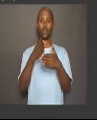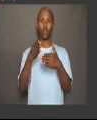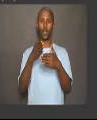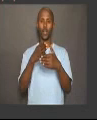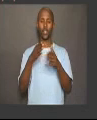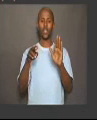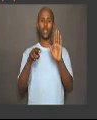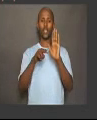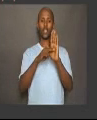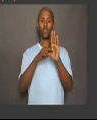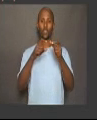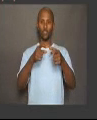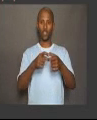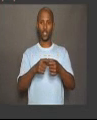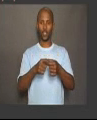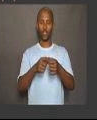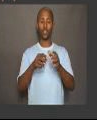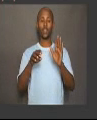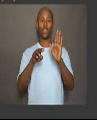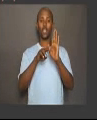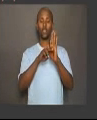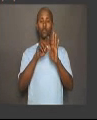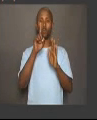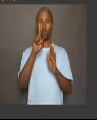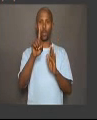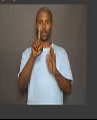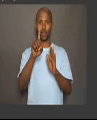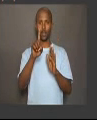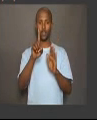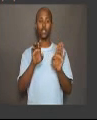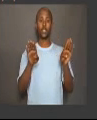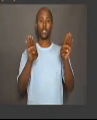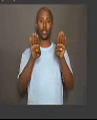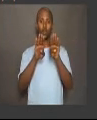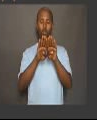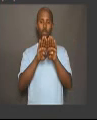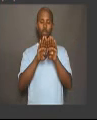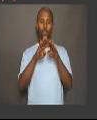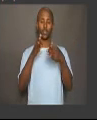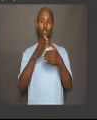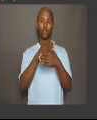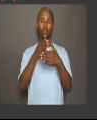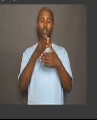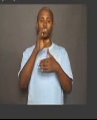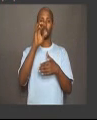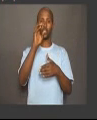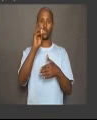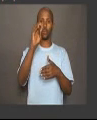-infinity, -1, and the closed interval 0, 4.